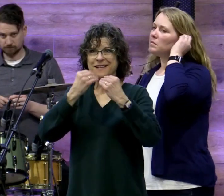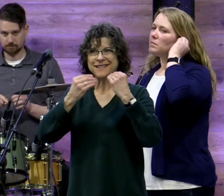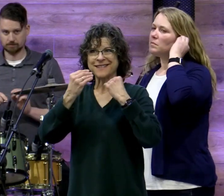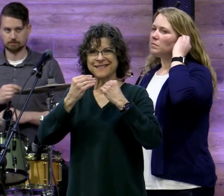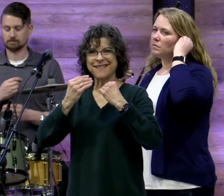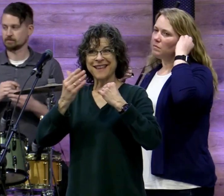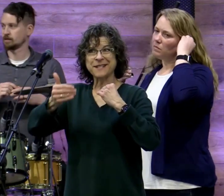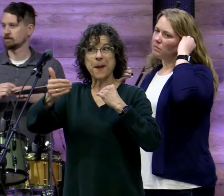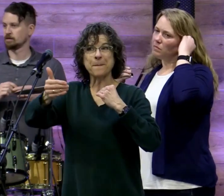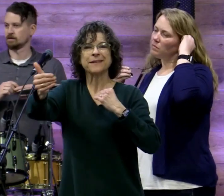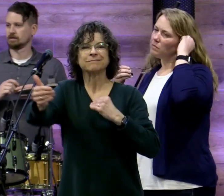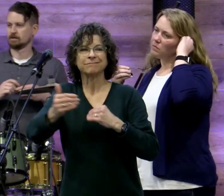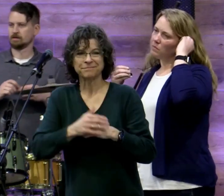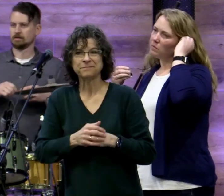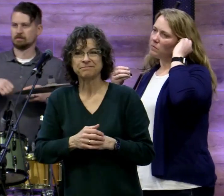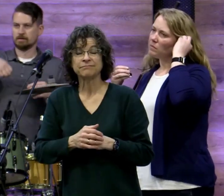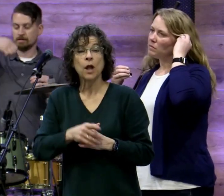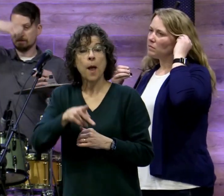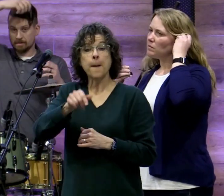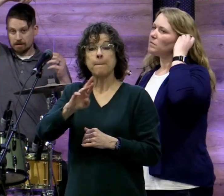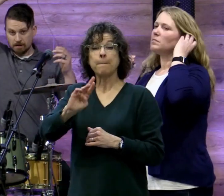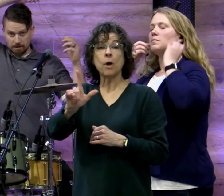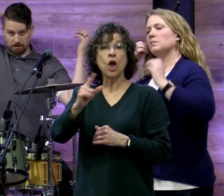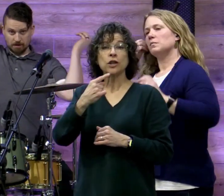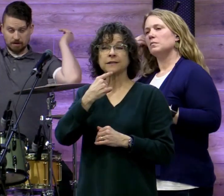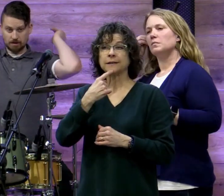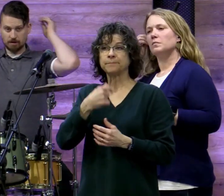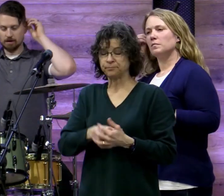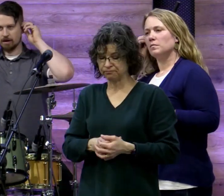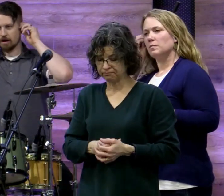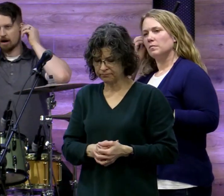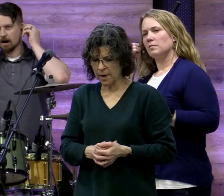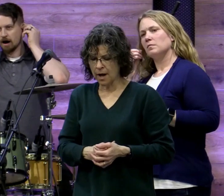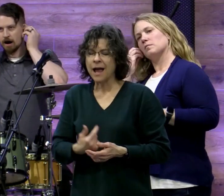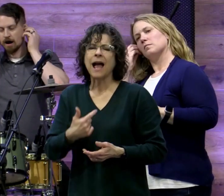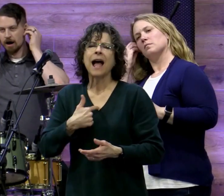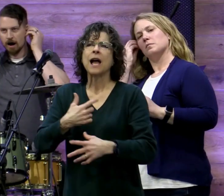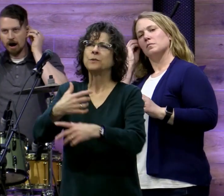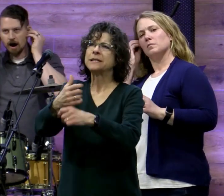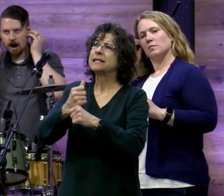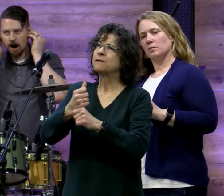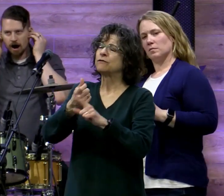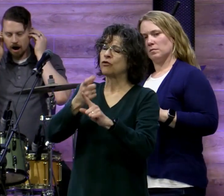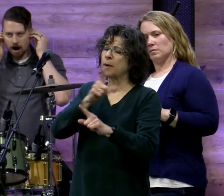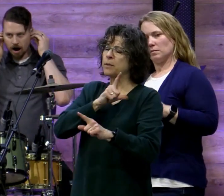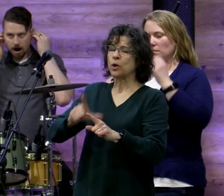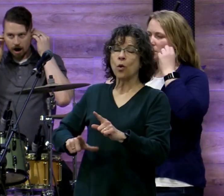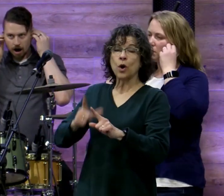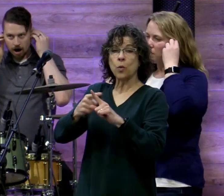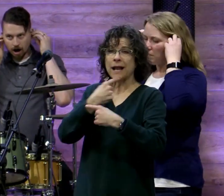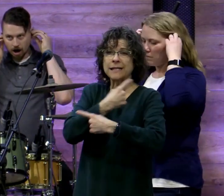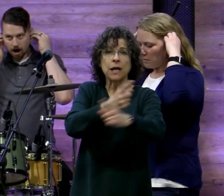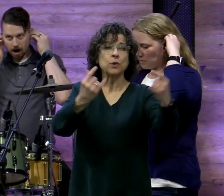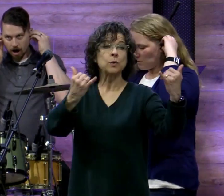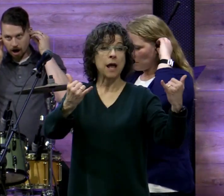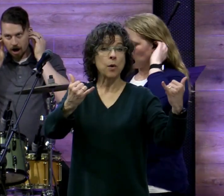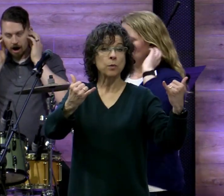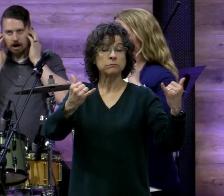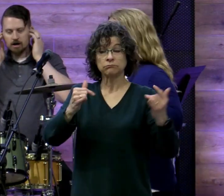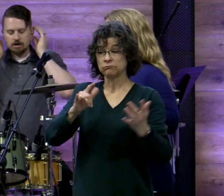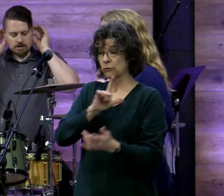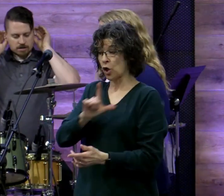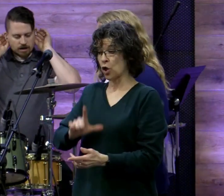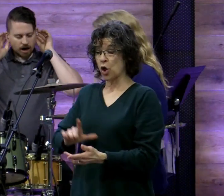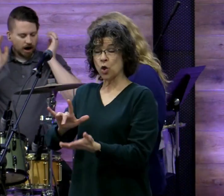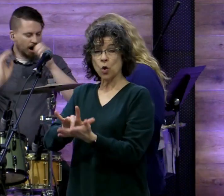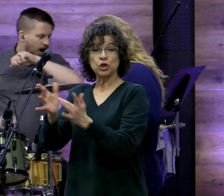Apostle Paul, when writing to the Corinthian church, said this, "For I received from the Lord what I delivered to you, that the Lord Jesus, on the night when he was betrayed,